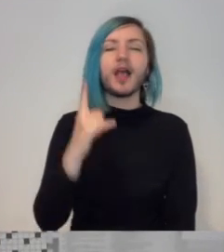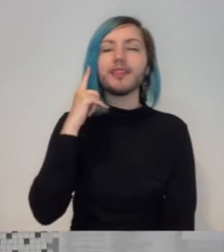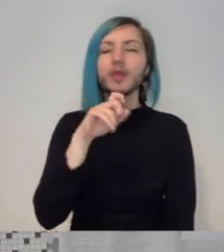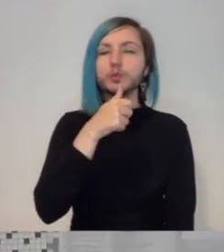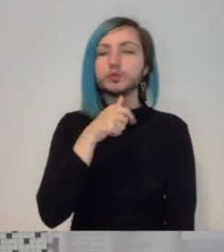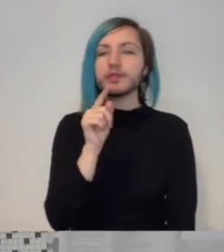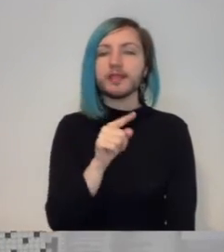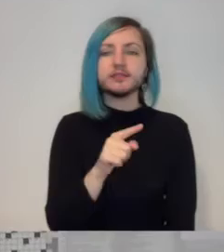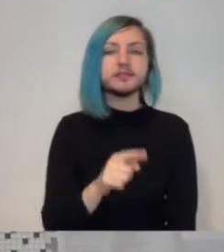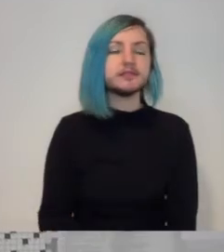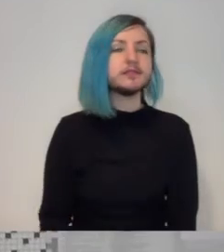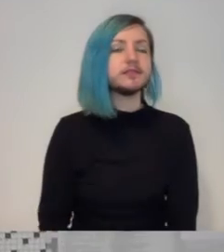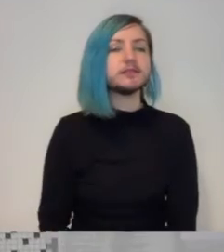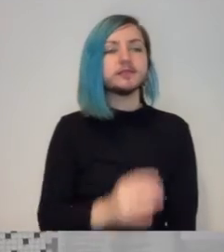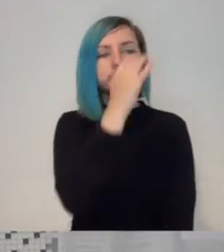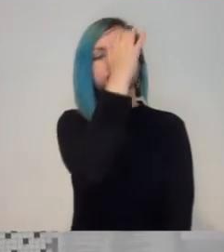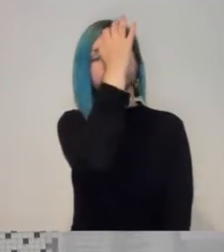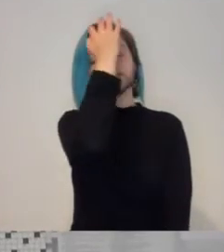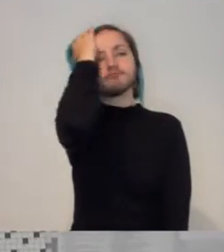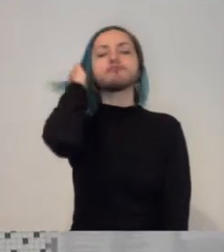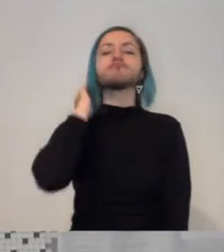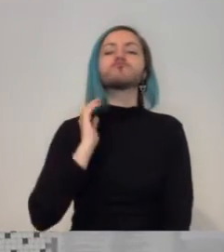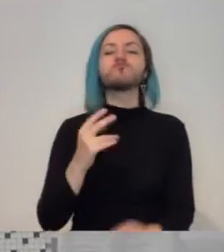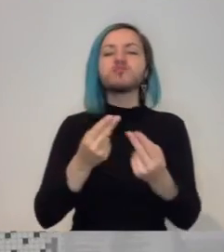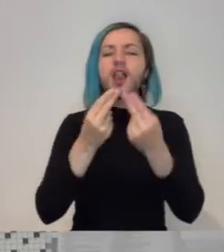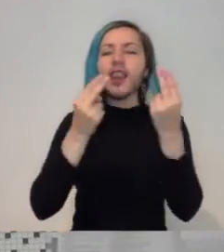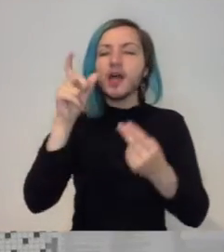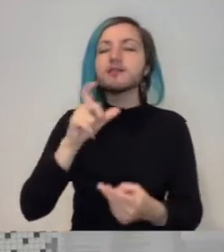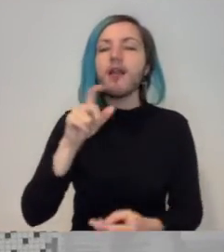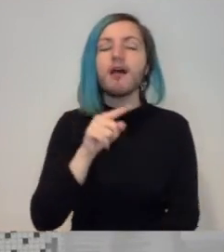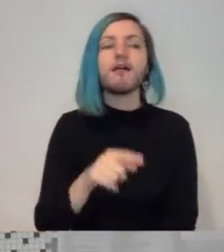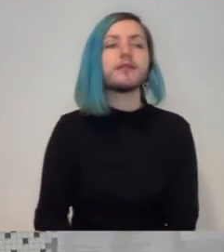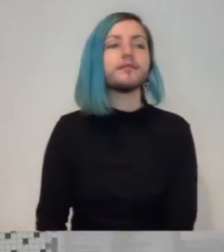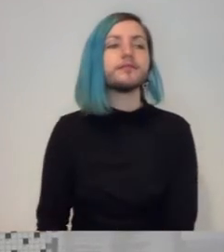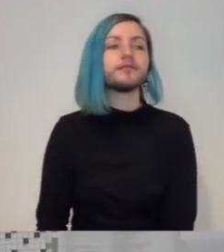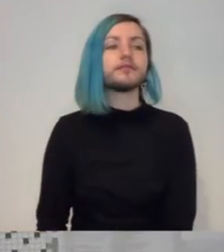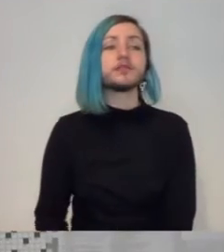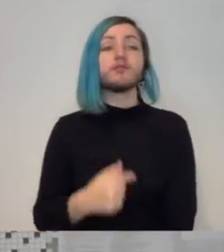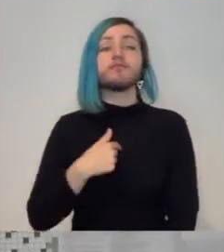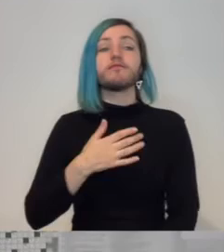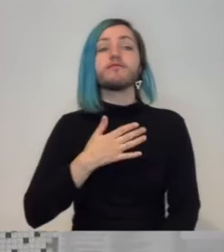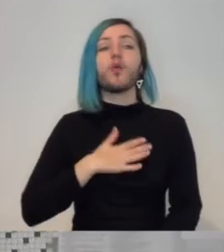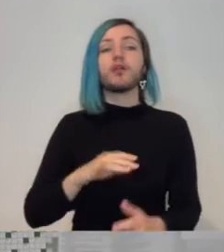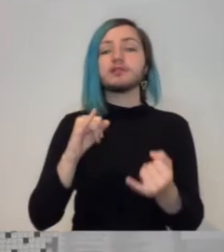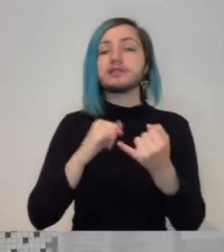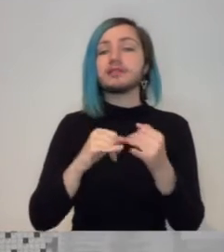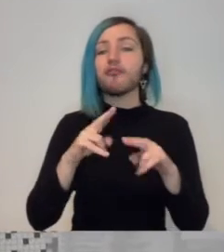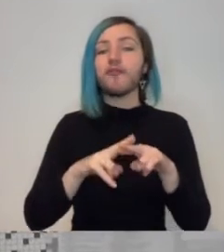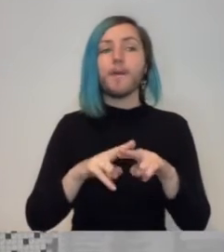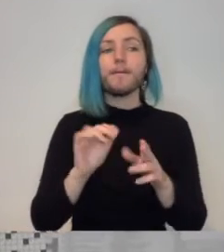this one in a lighter colour, so that if I want to do a styrofoam print, one of these